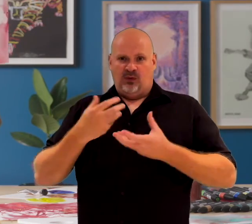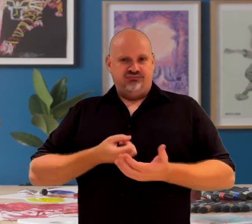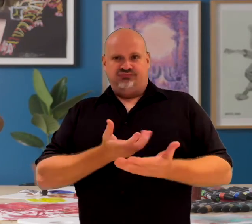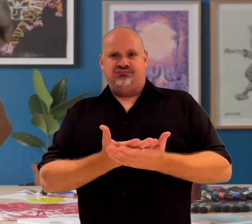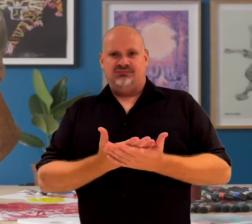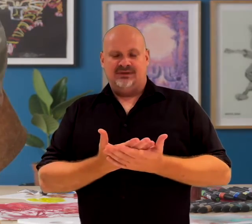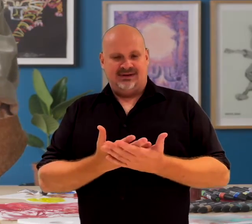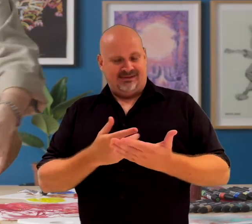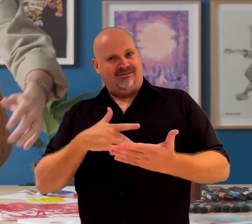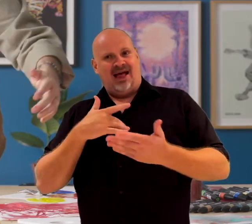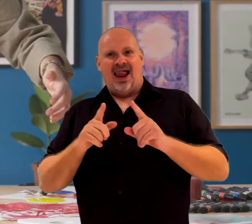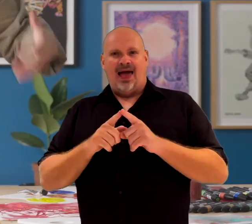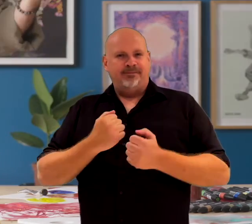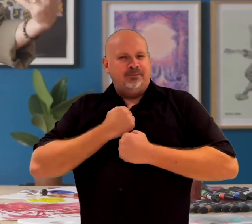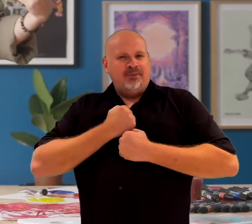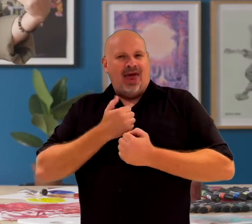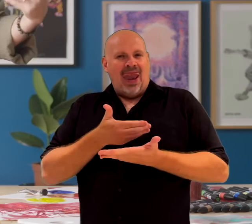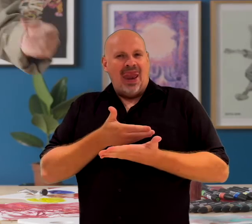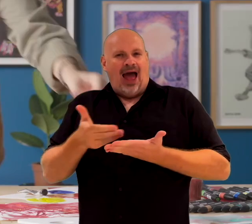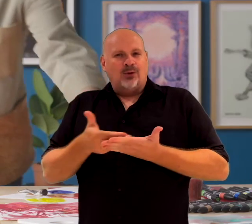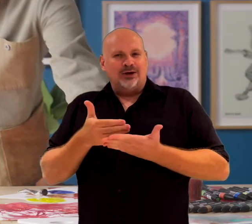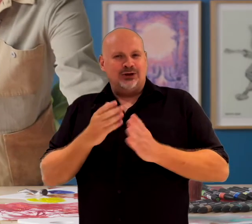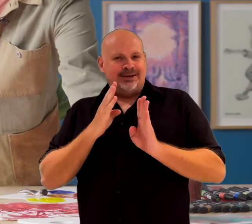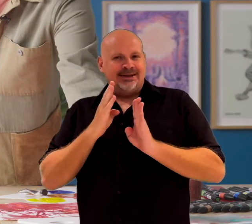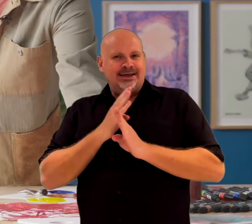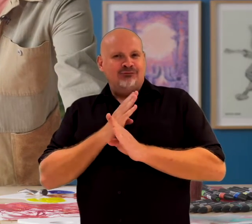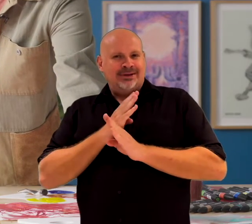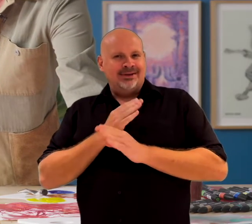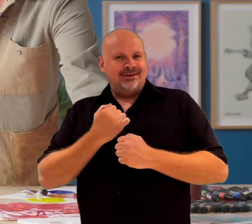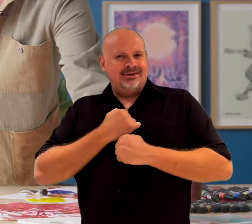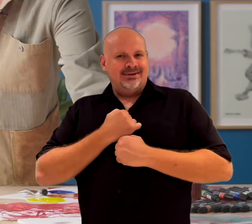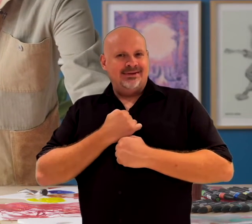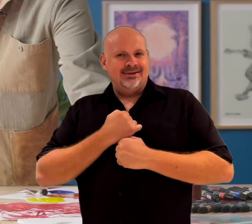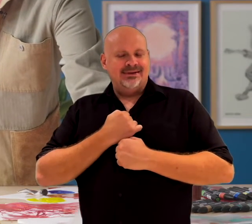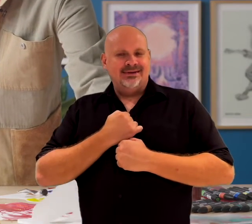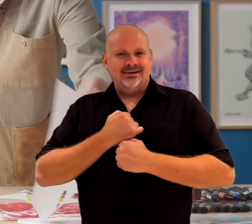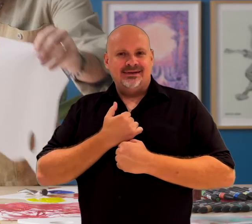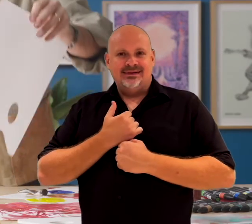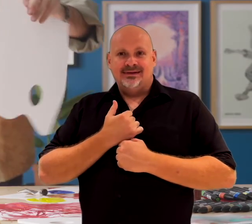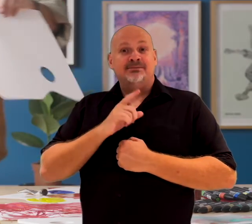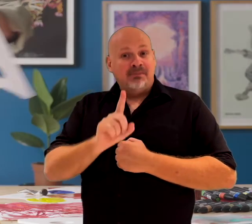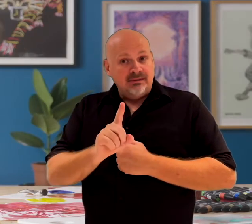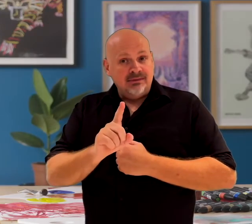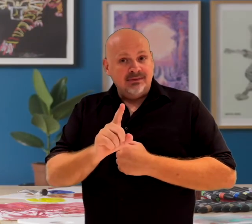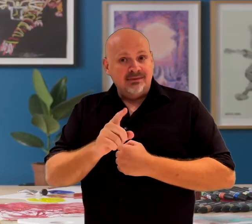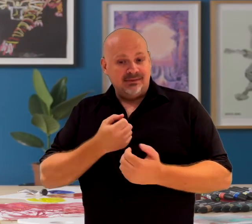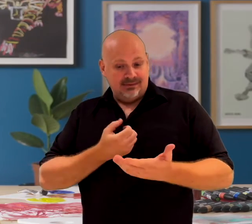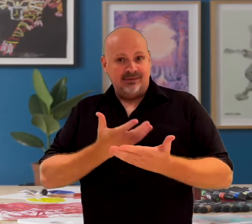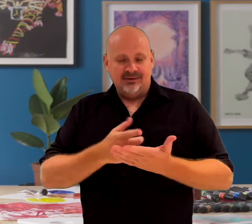lines. And only you might know about it, which is kind of like your own secret language. But then at the same